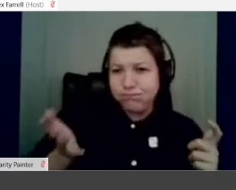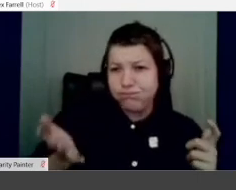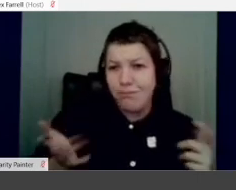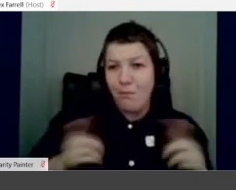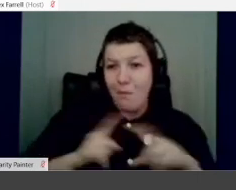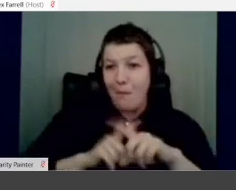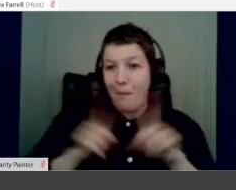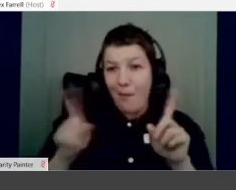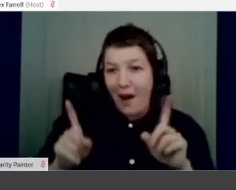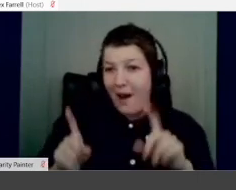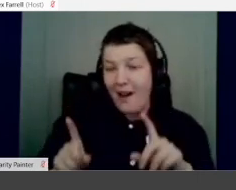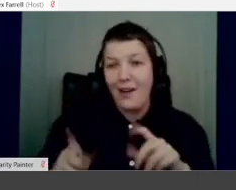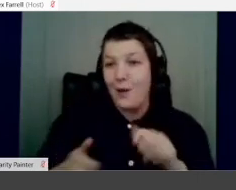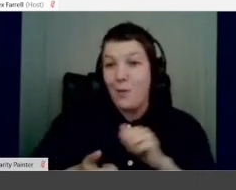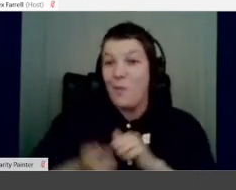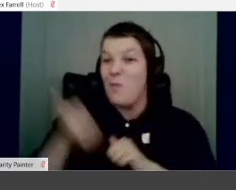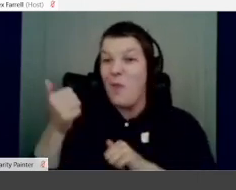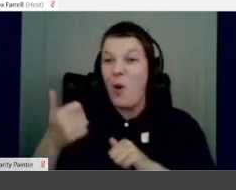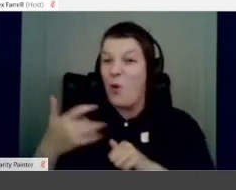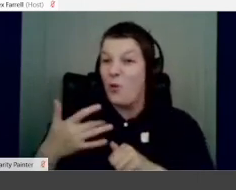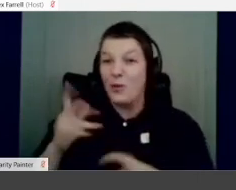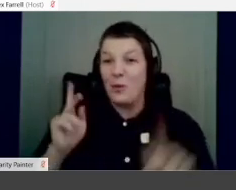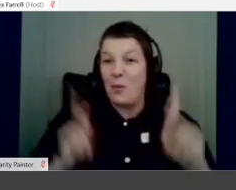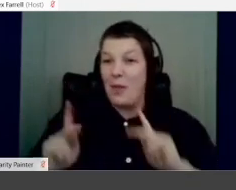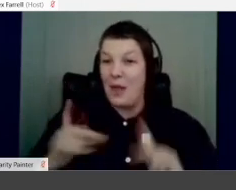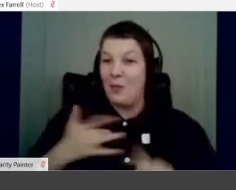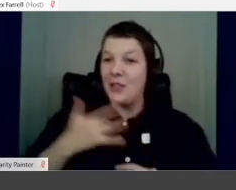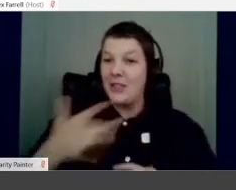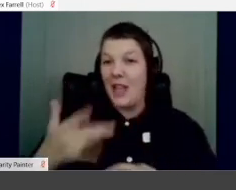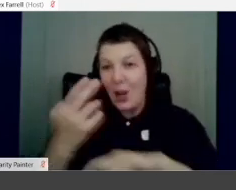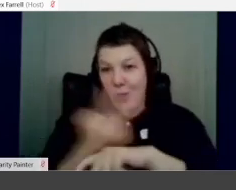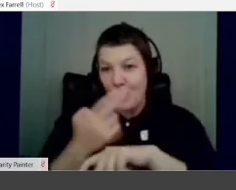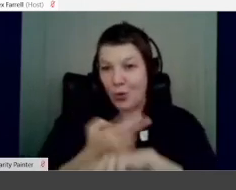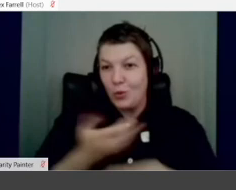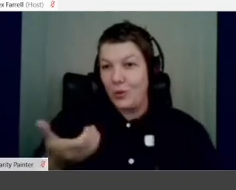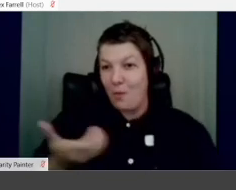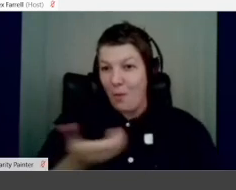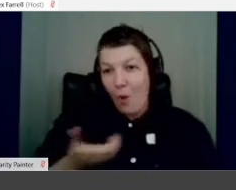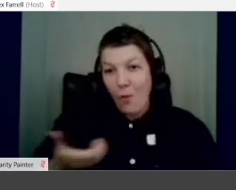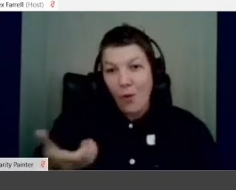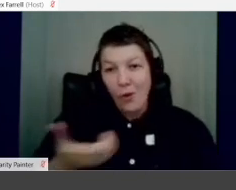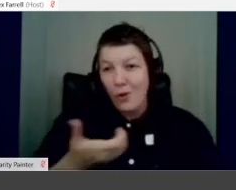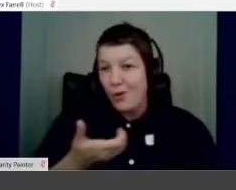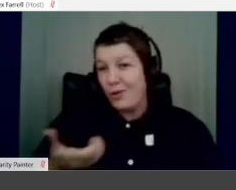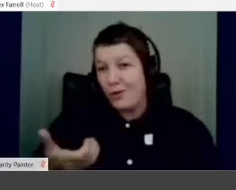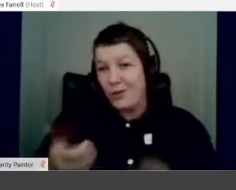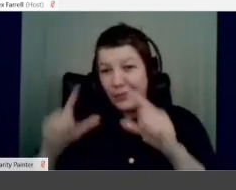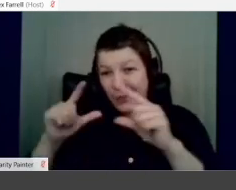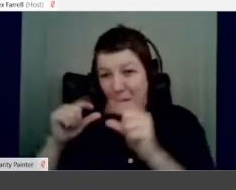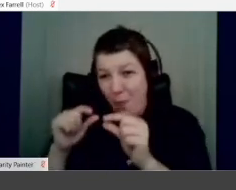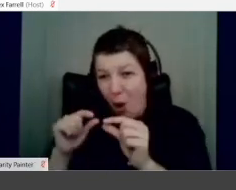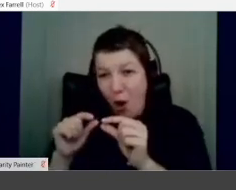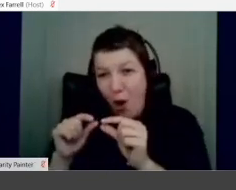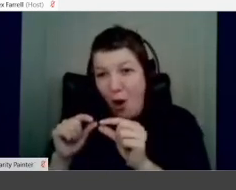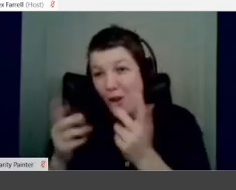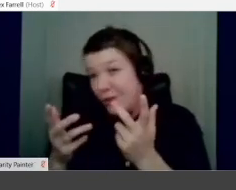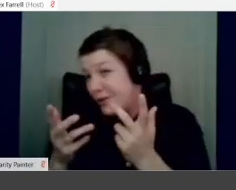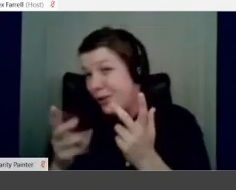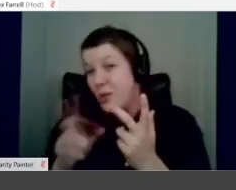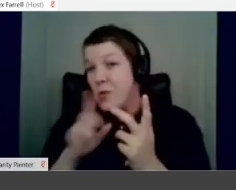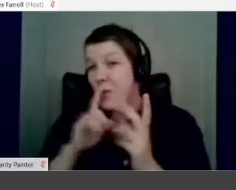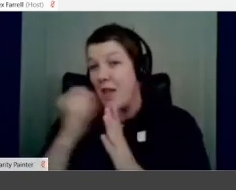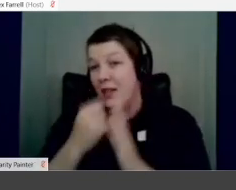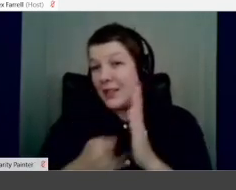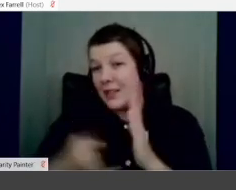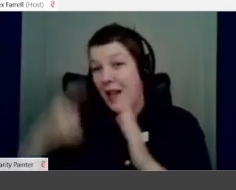screen. That's the size they're doing it on. So design for that first, and then maybe we'll add on some stuff for the big screens, but most of your people